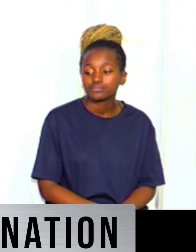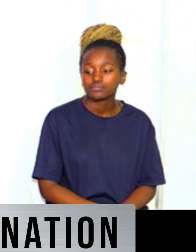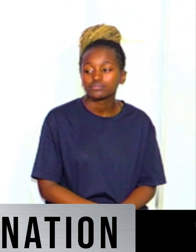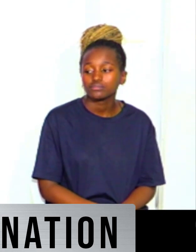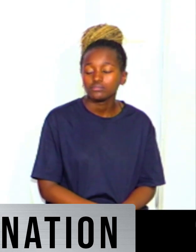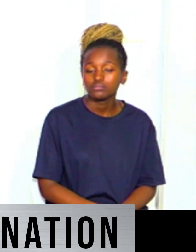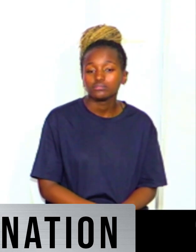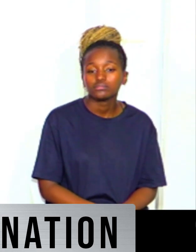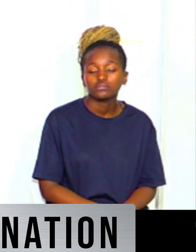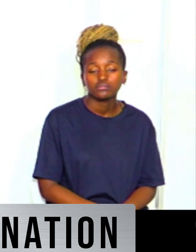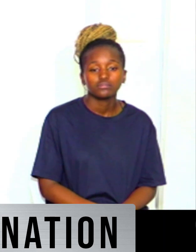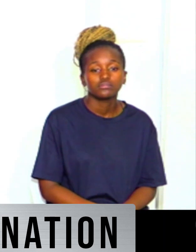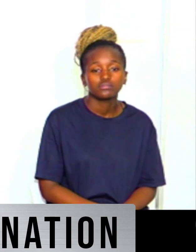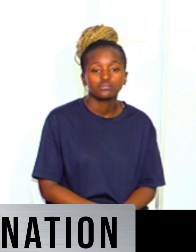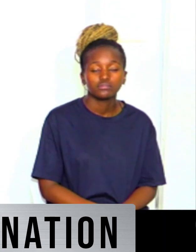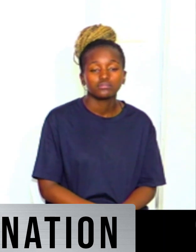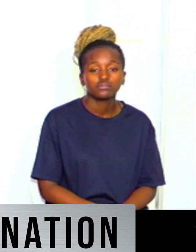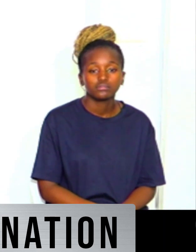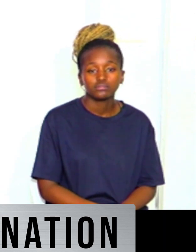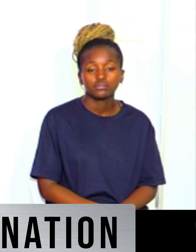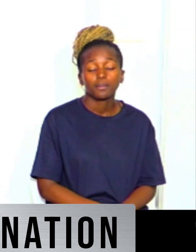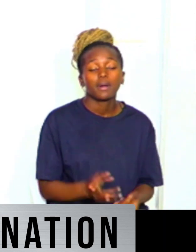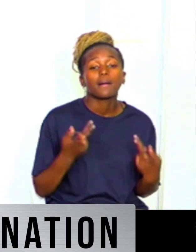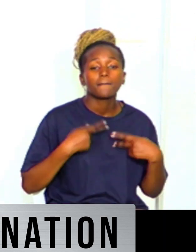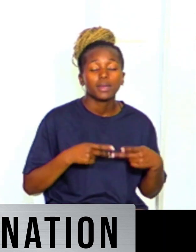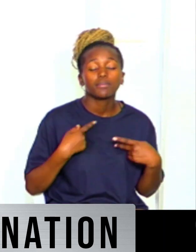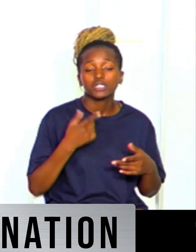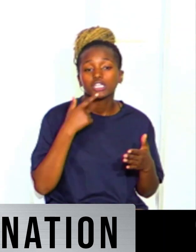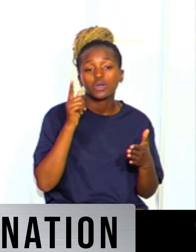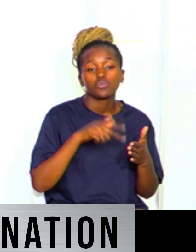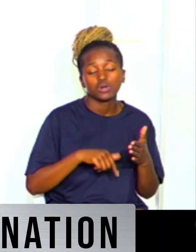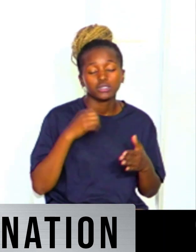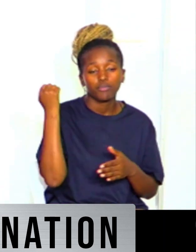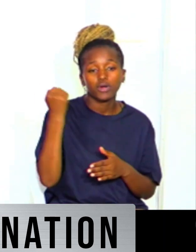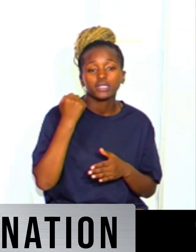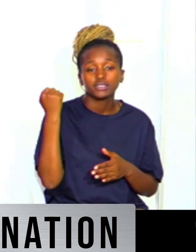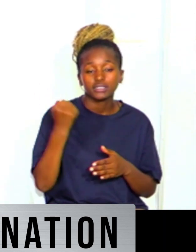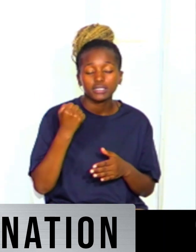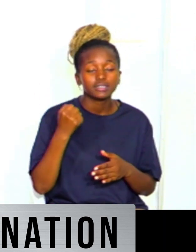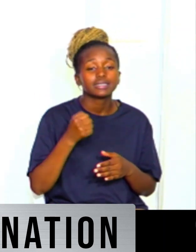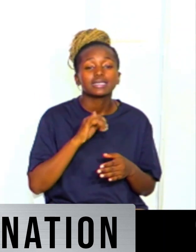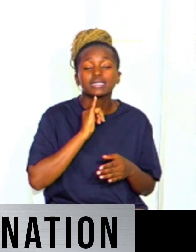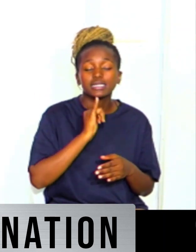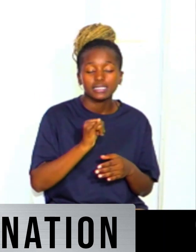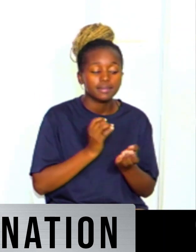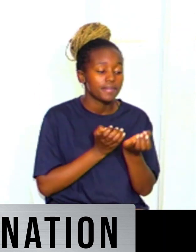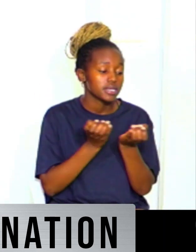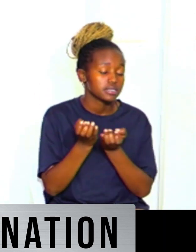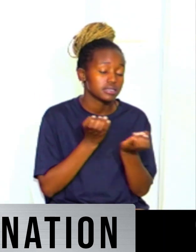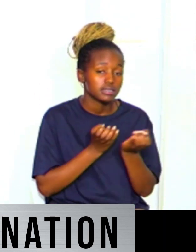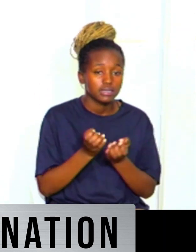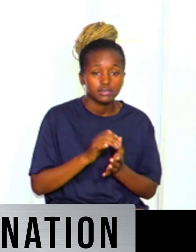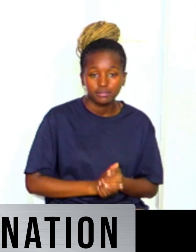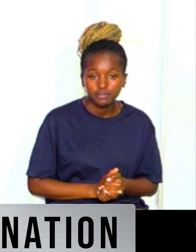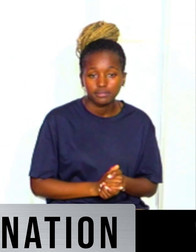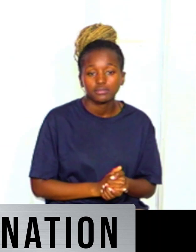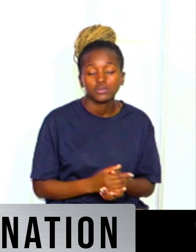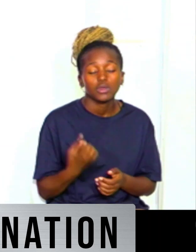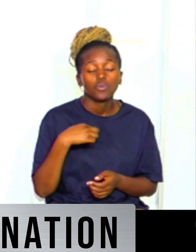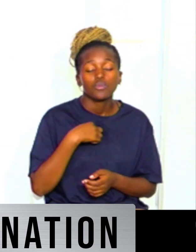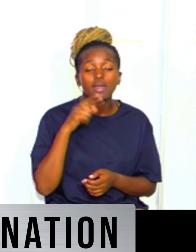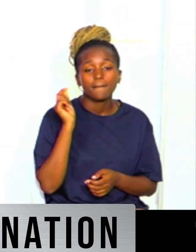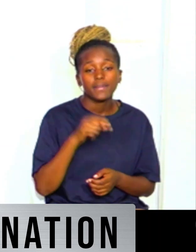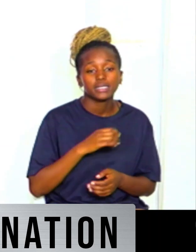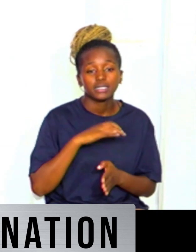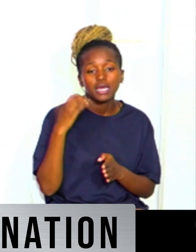and check this show, just check Siasa ni Biashara. I think that's what we'll title it. Siasa ni Biashara. I don't know if you agree to that. We need to stop